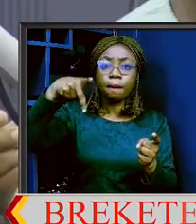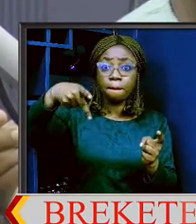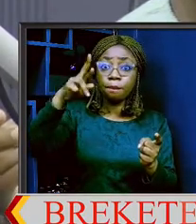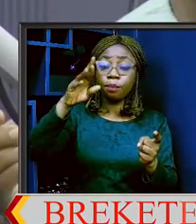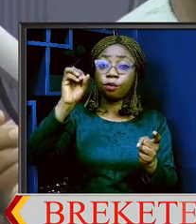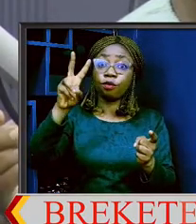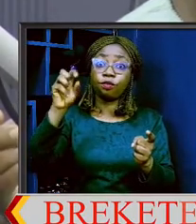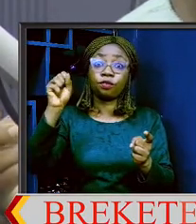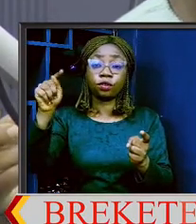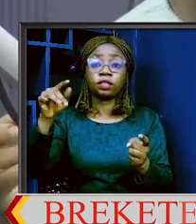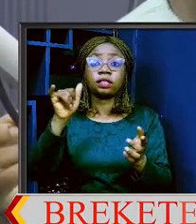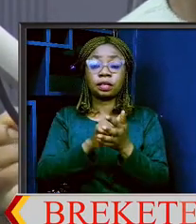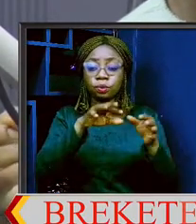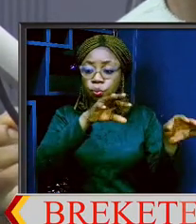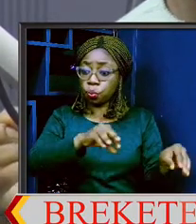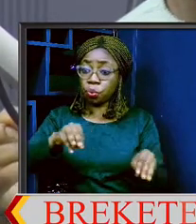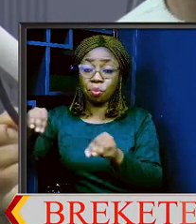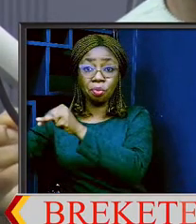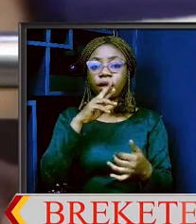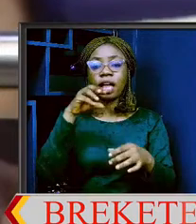all the documents to